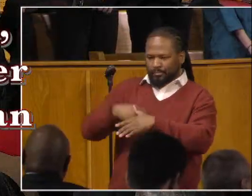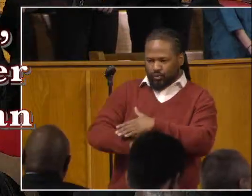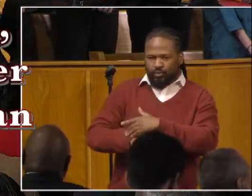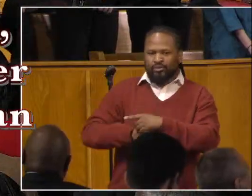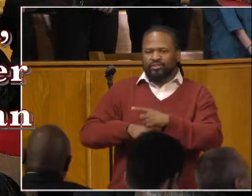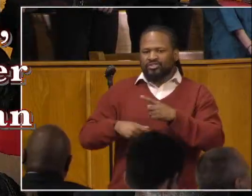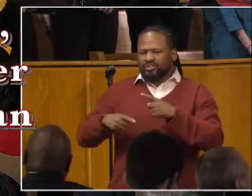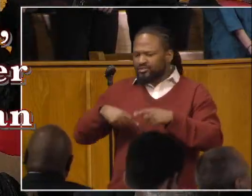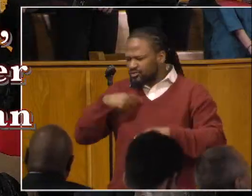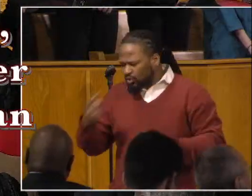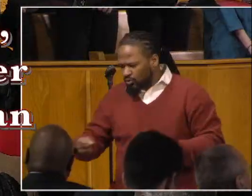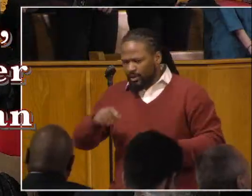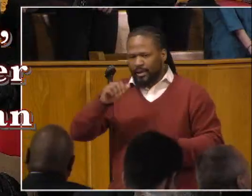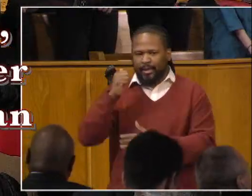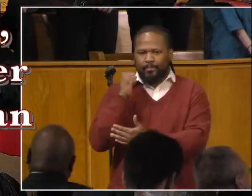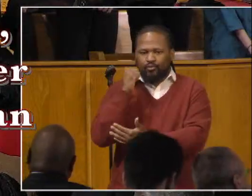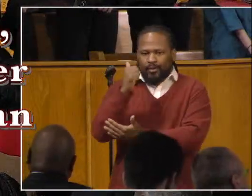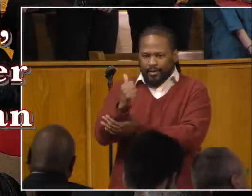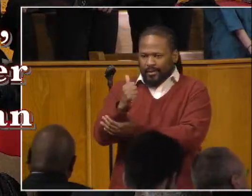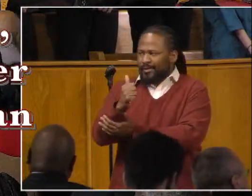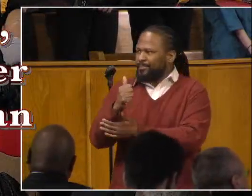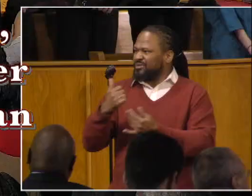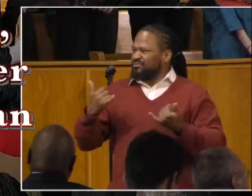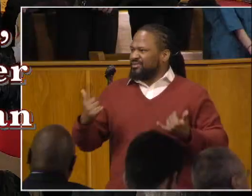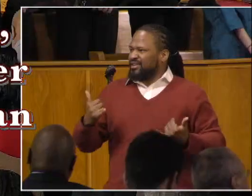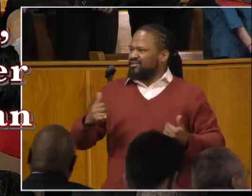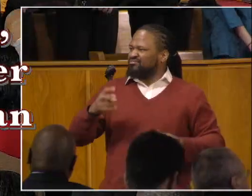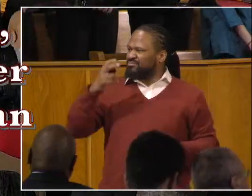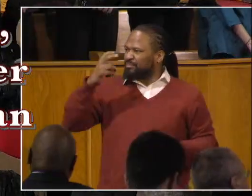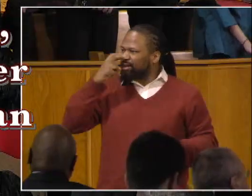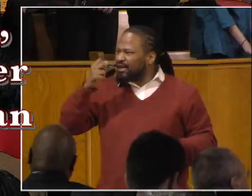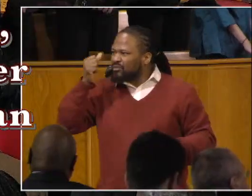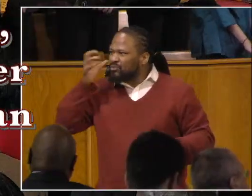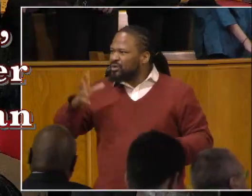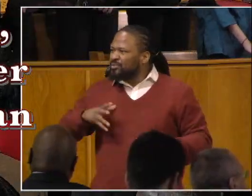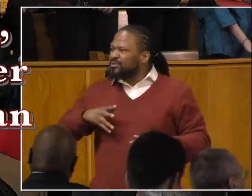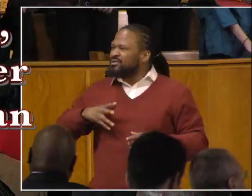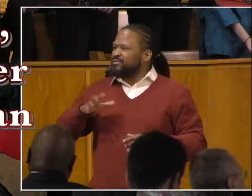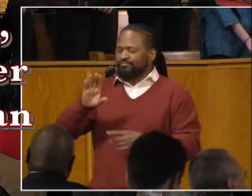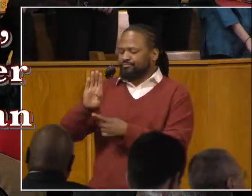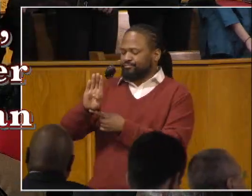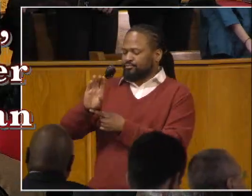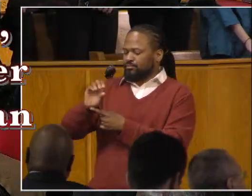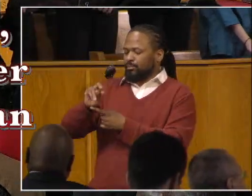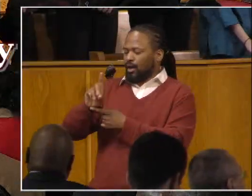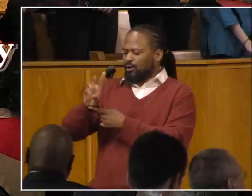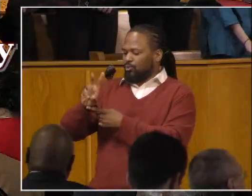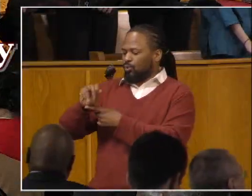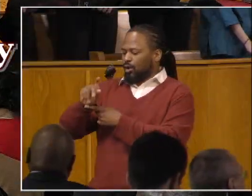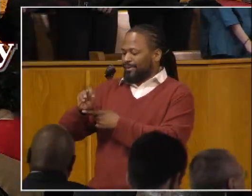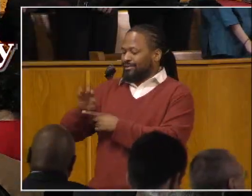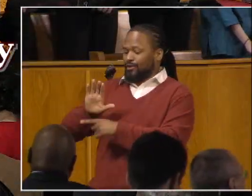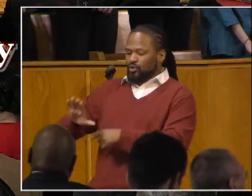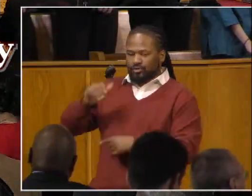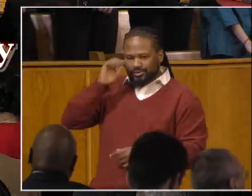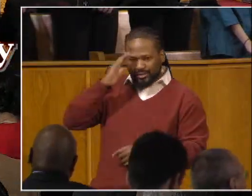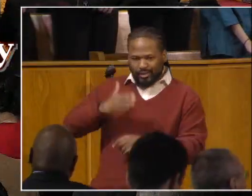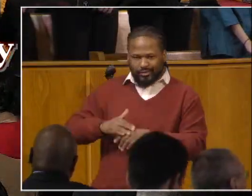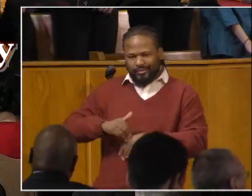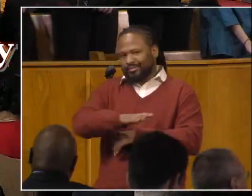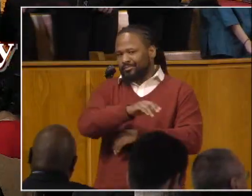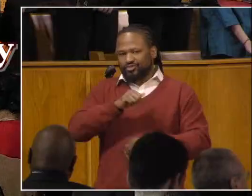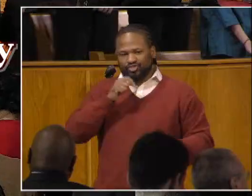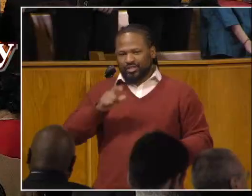she said to Abraham, "Cast out this bondwoman and her son, for the son of this bondwoman shall not be an heir with my